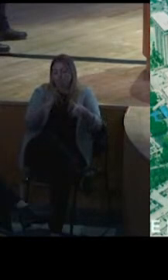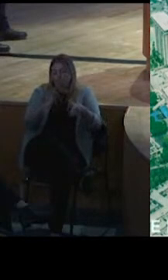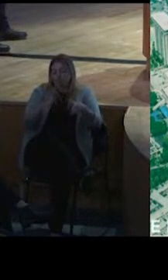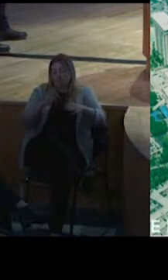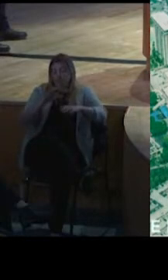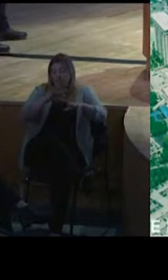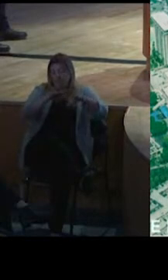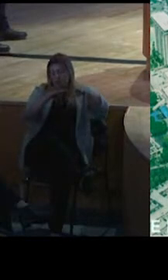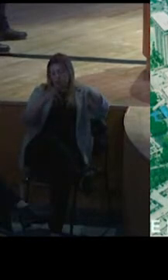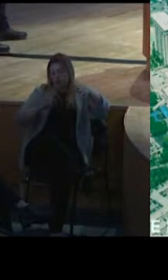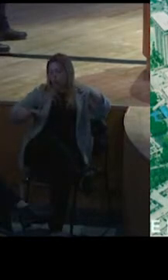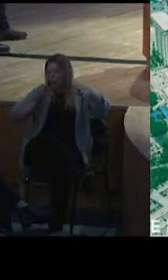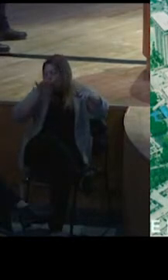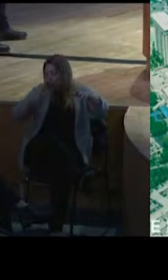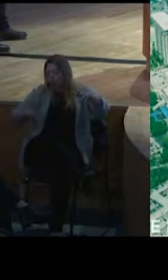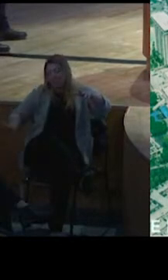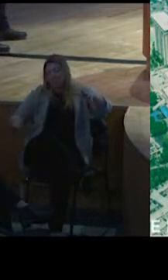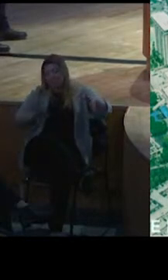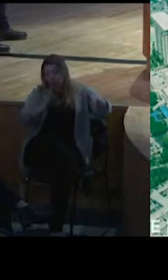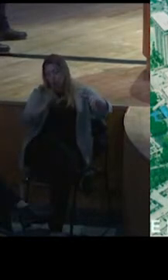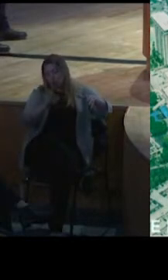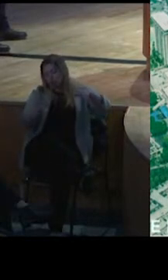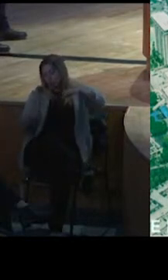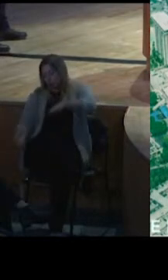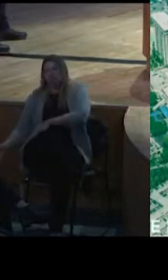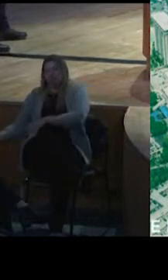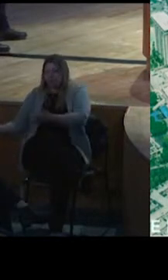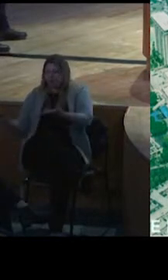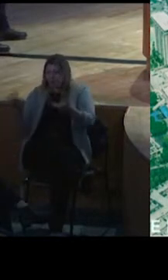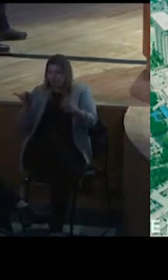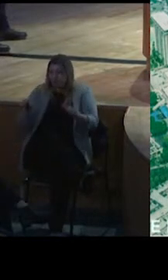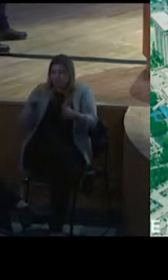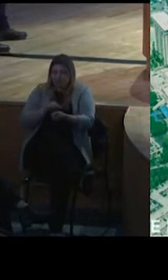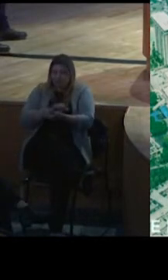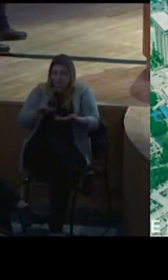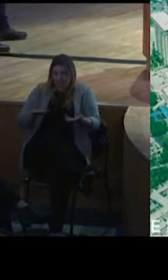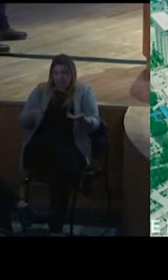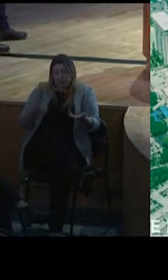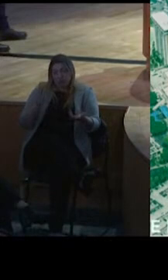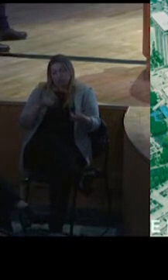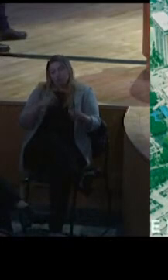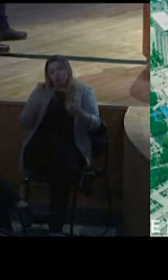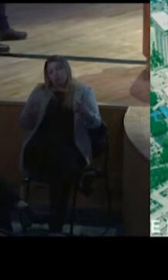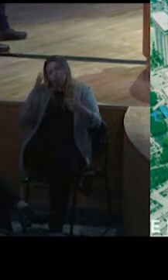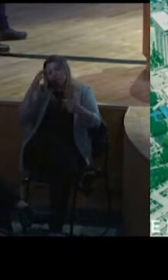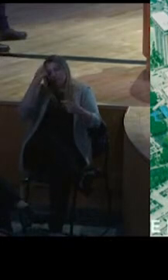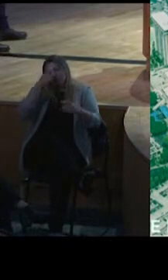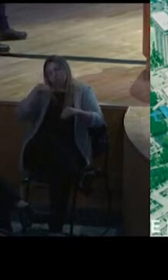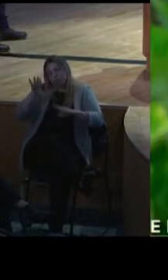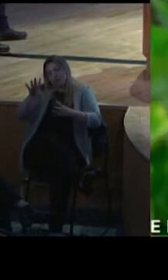major disaster for our people, and a bigger reason to want to move away.